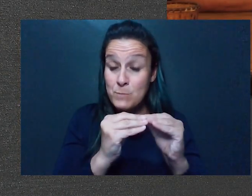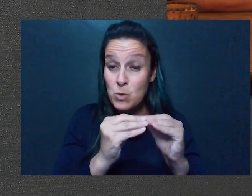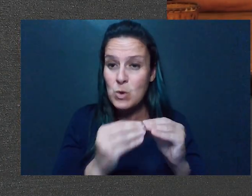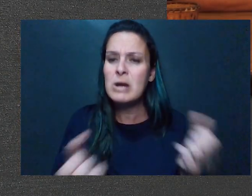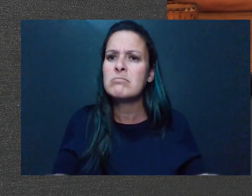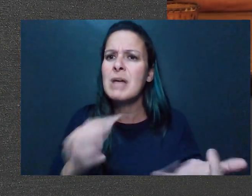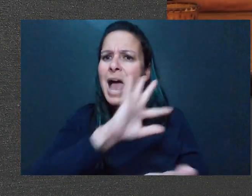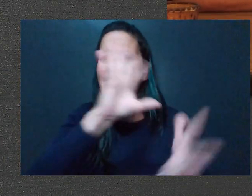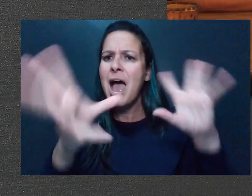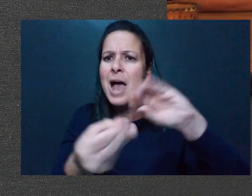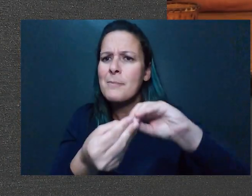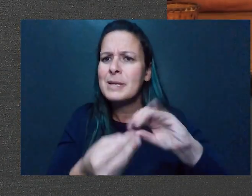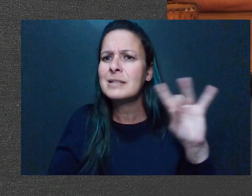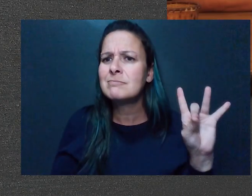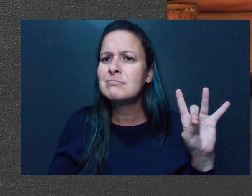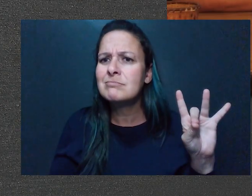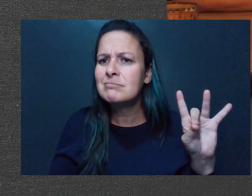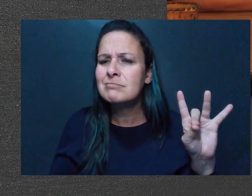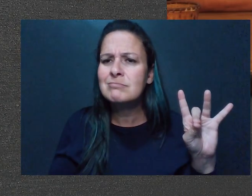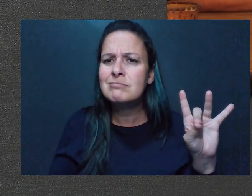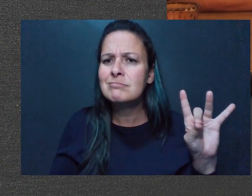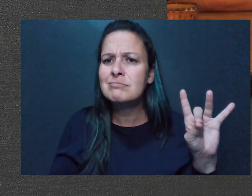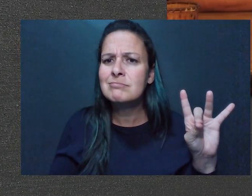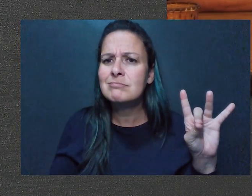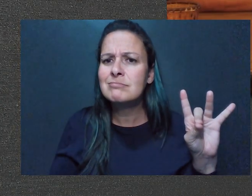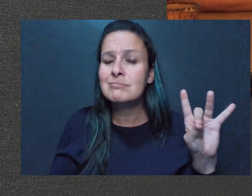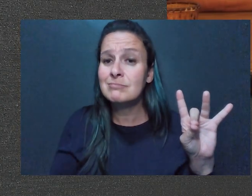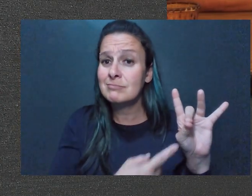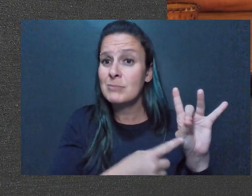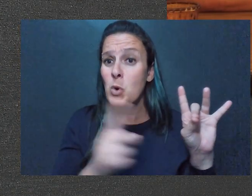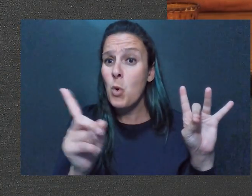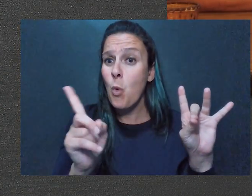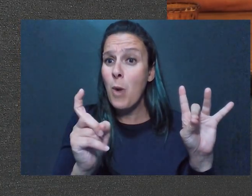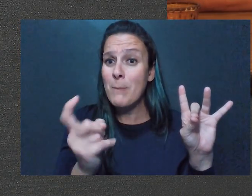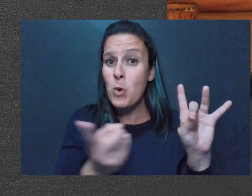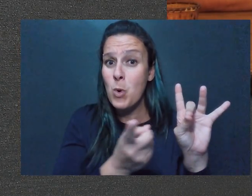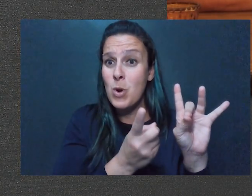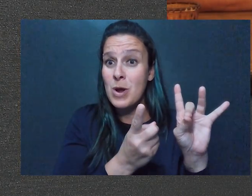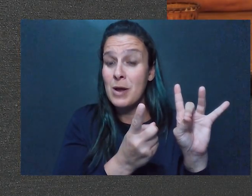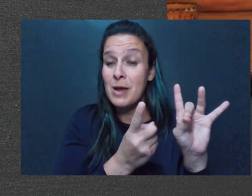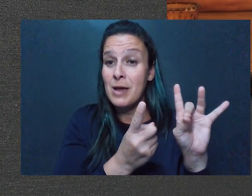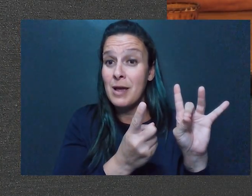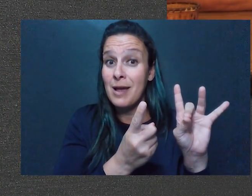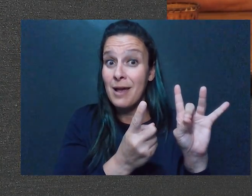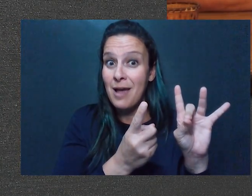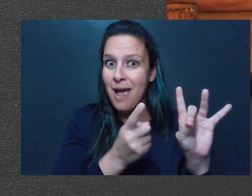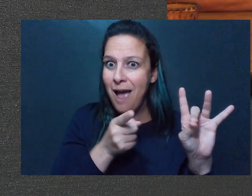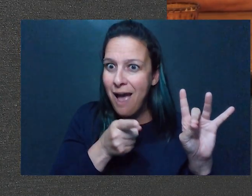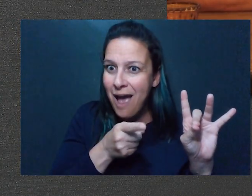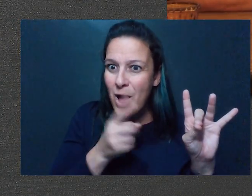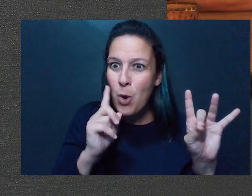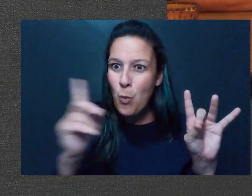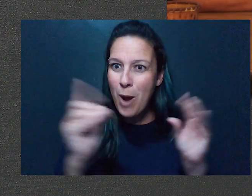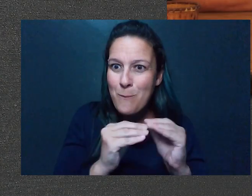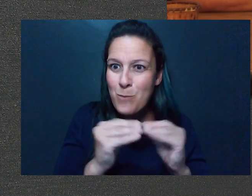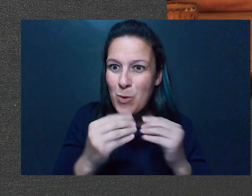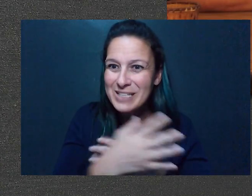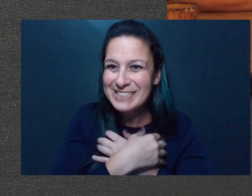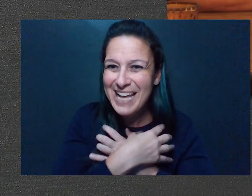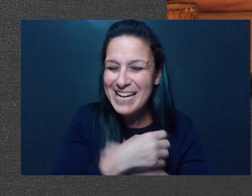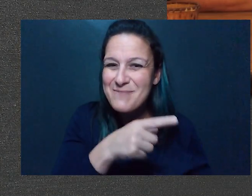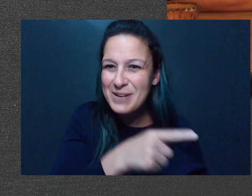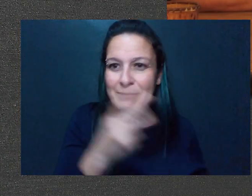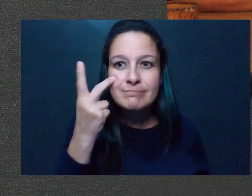how many teddy bears will he have? Let's add another one. Here you go, Muzzy. There's one more teddy bear for you.